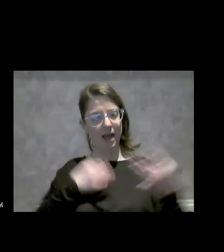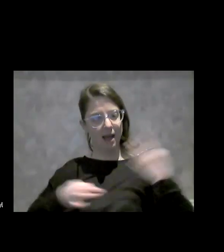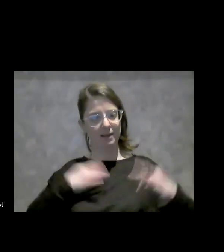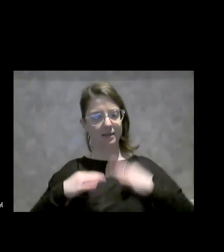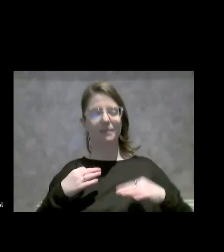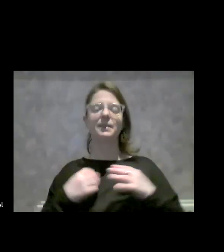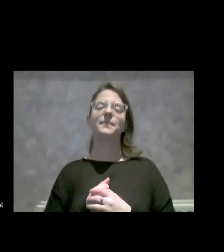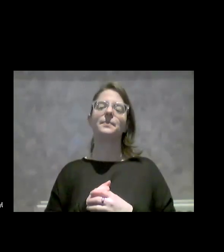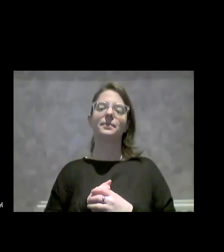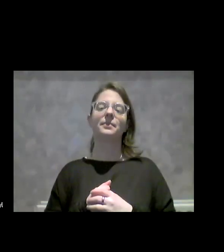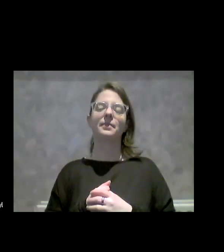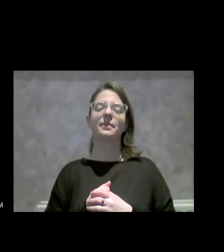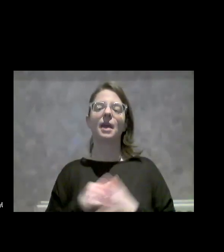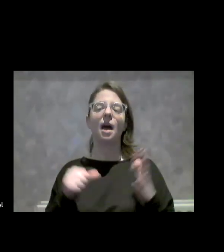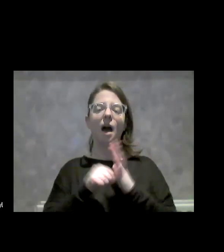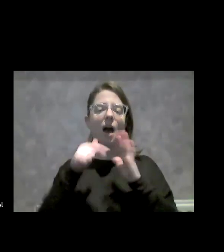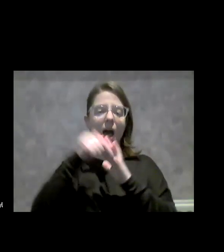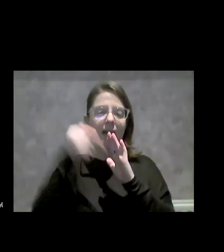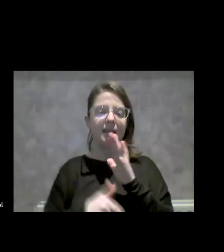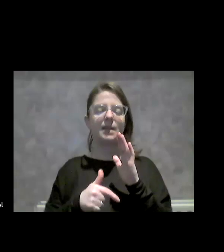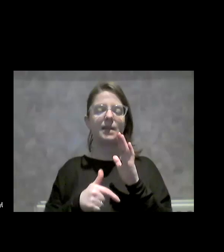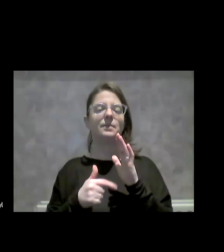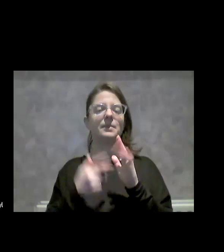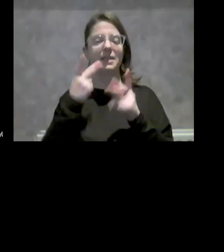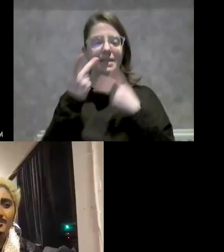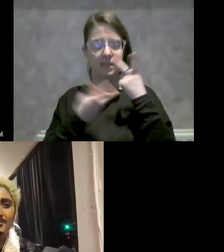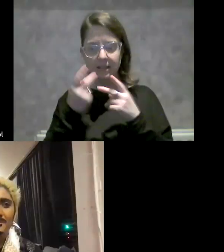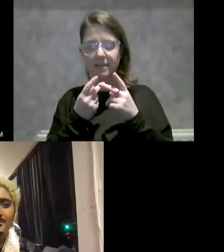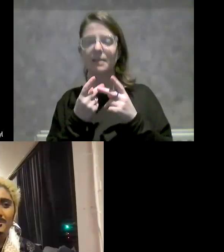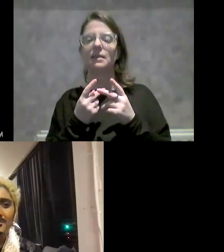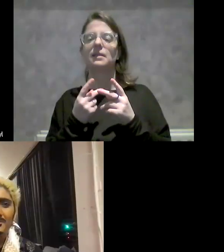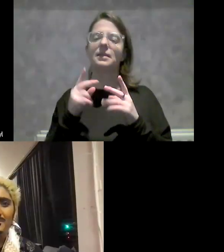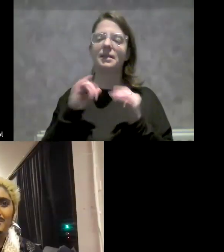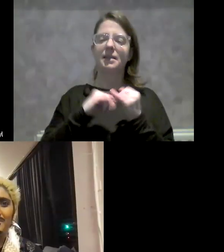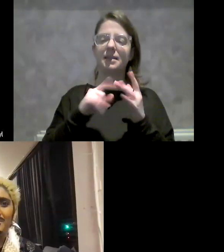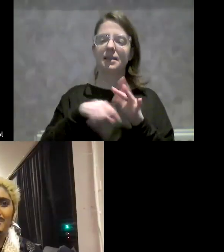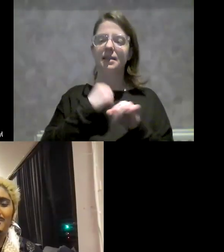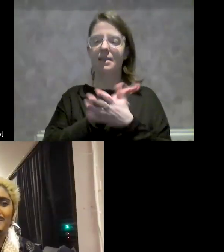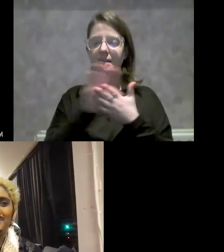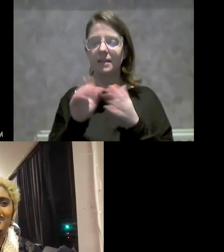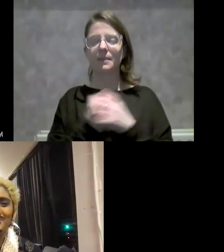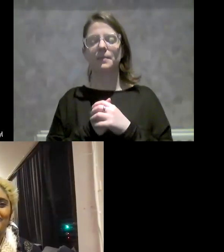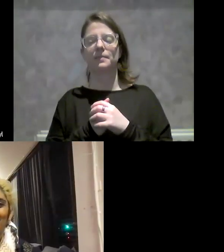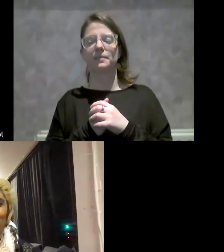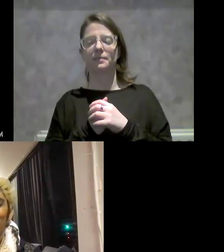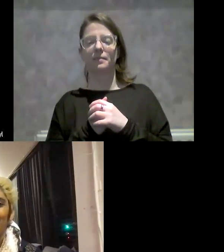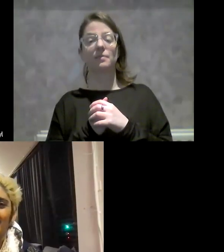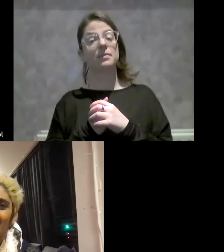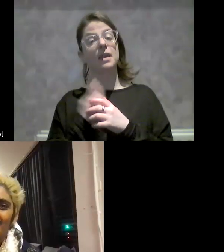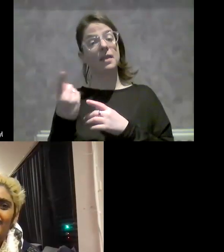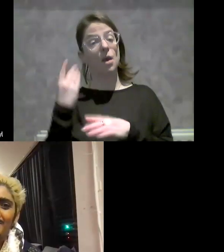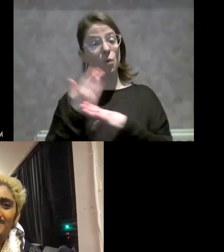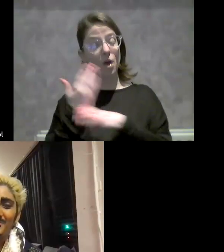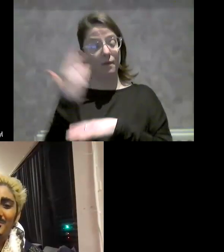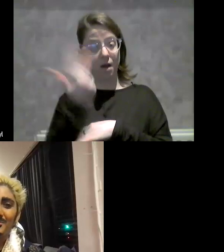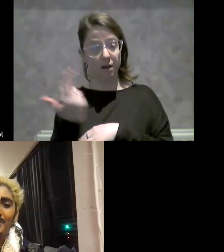evening, Harddeep Singh. Harddeep is a British Punjabi freedom fighting emo king. Alongside their work as an